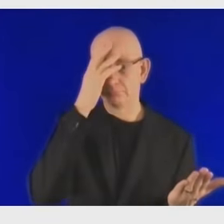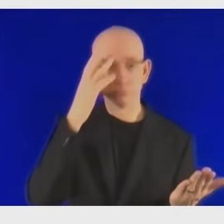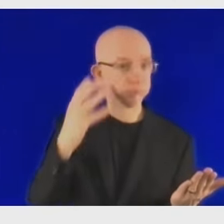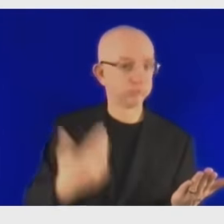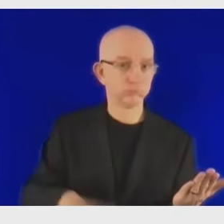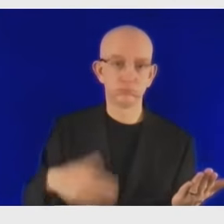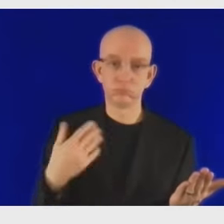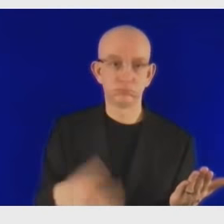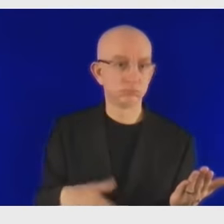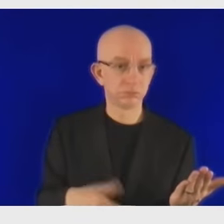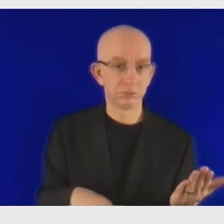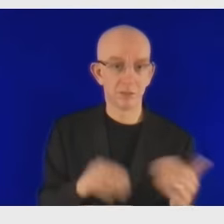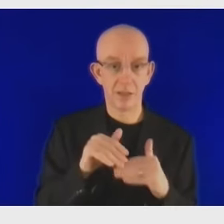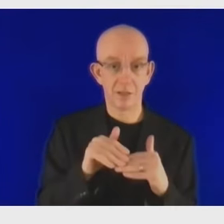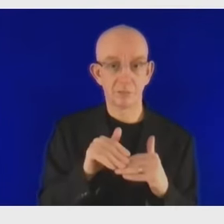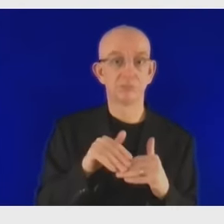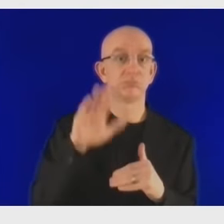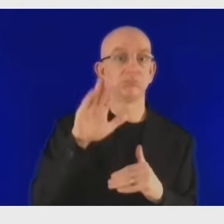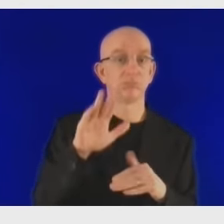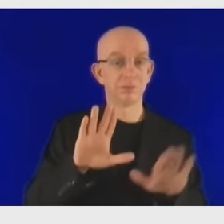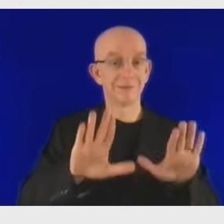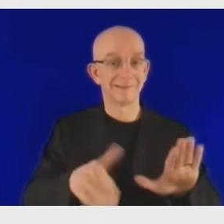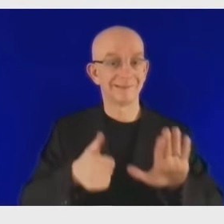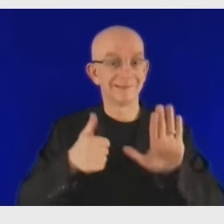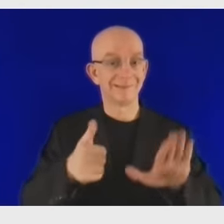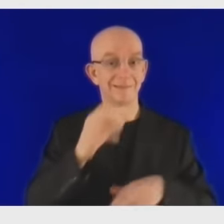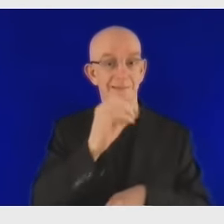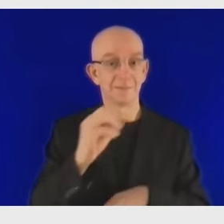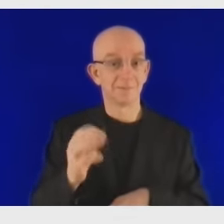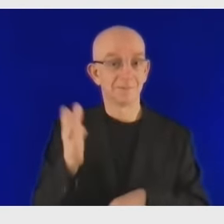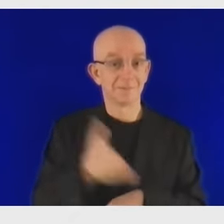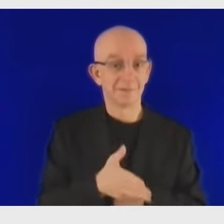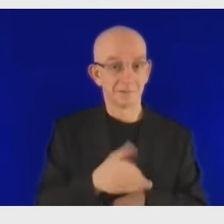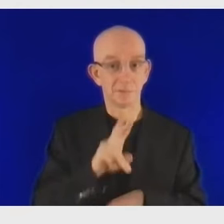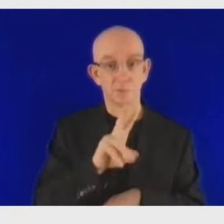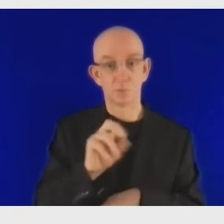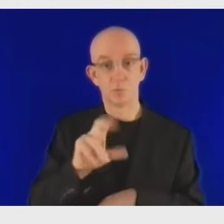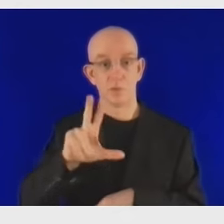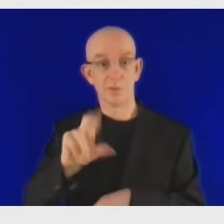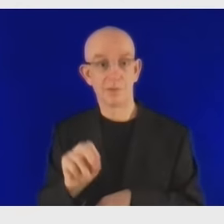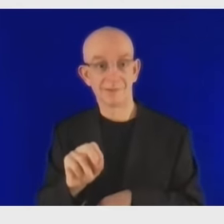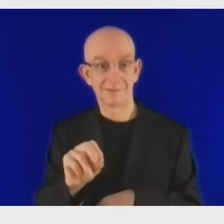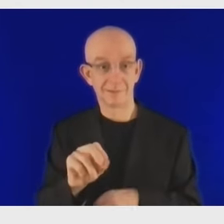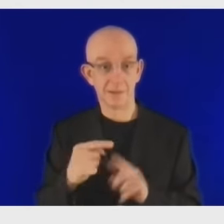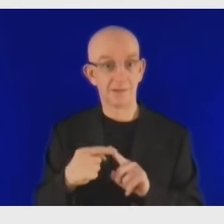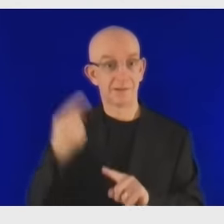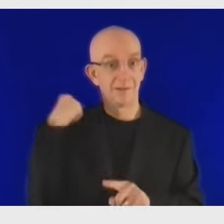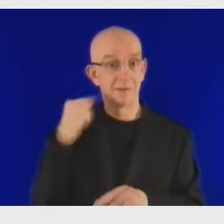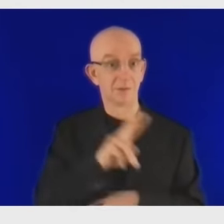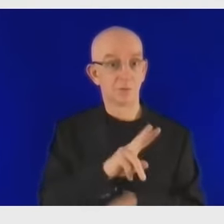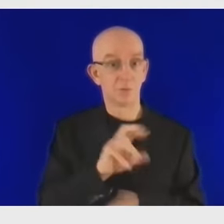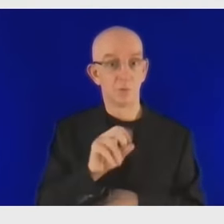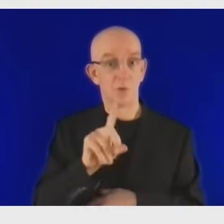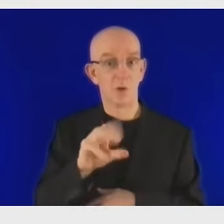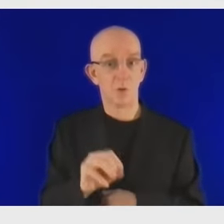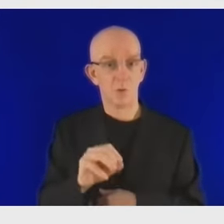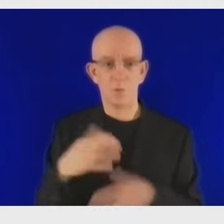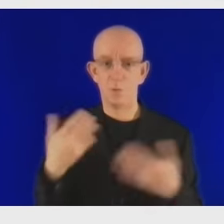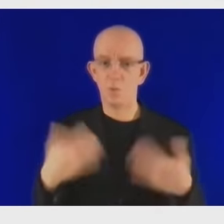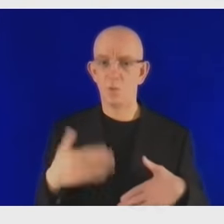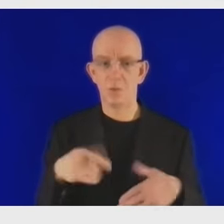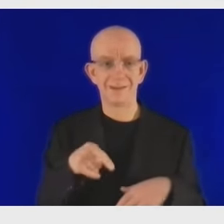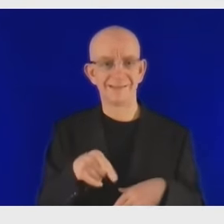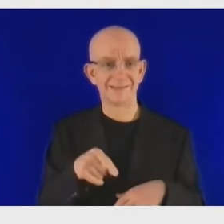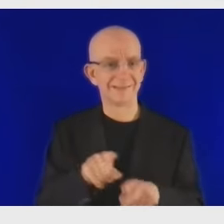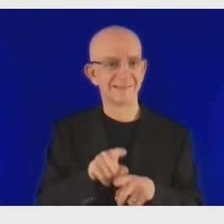well away from the promises made in Paris. Second, we must ensure that developed countries meet their financial commitments.